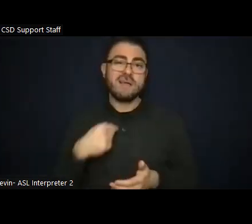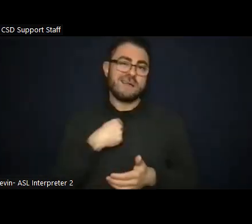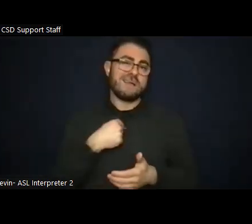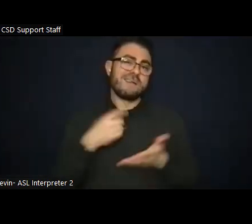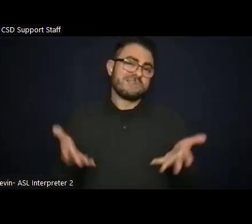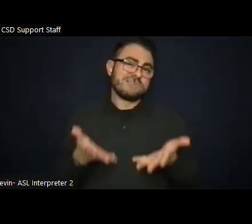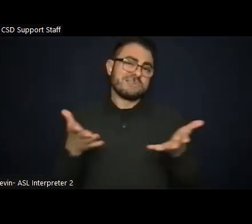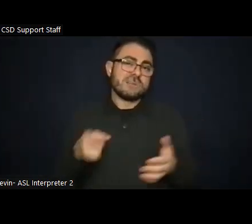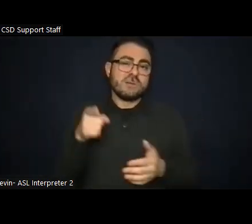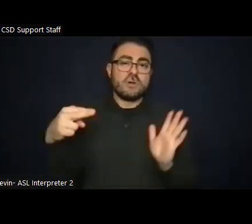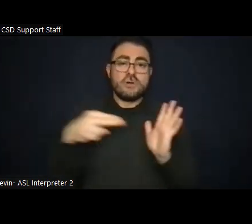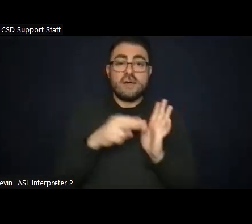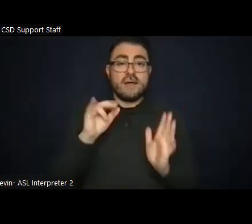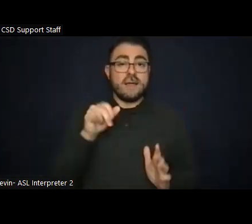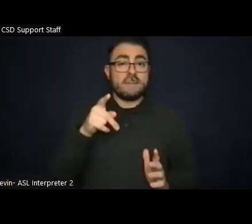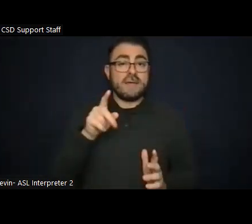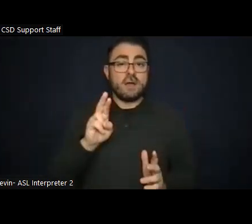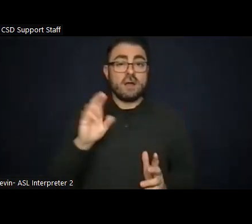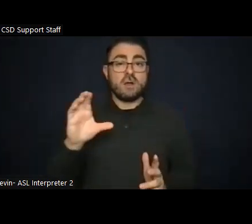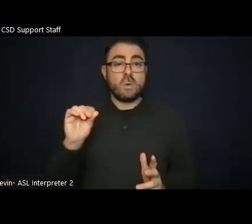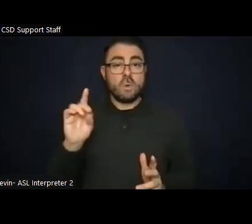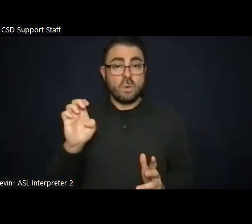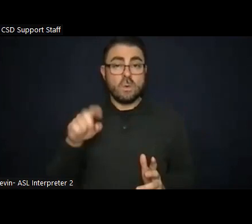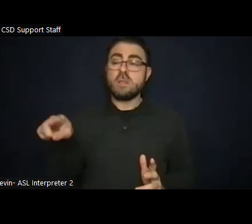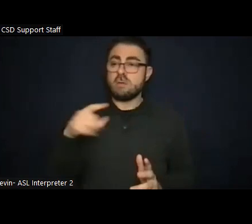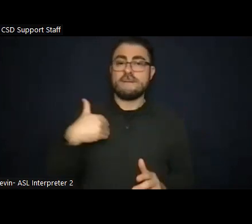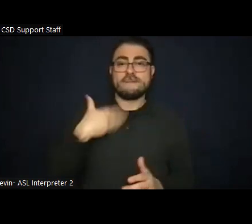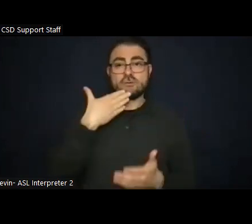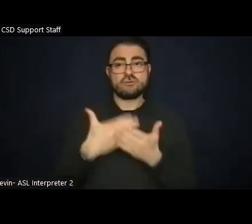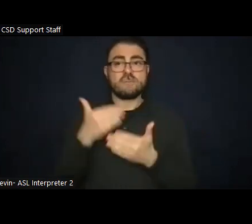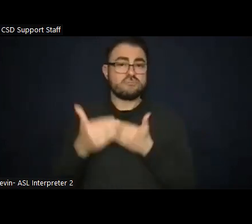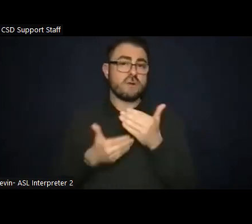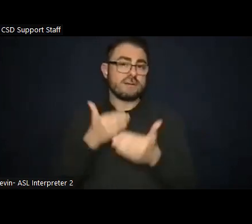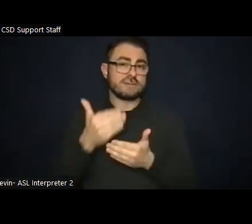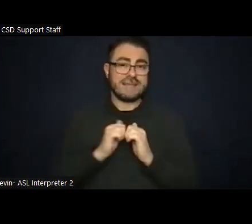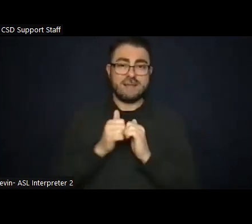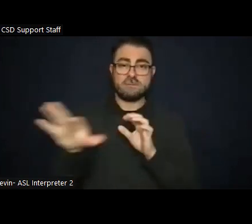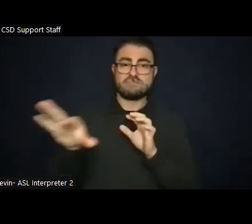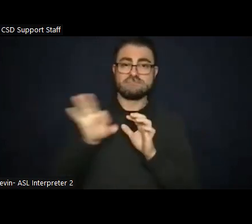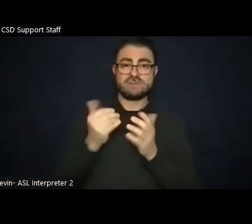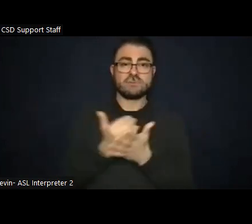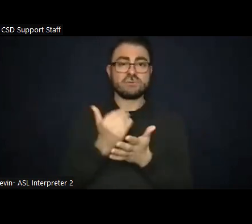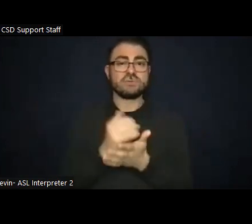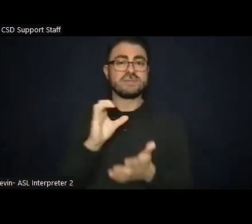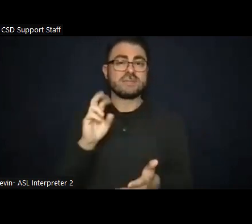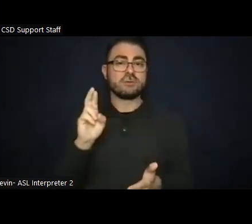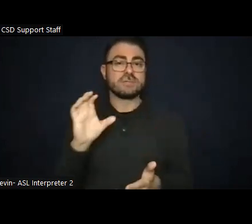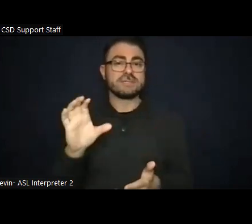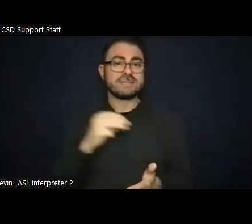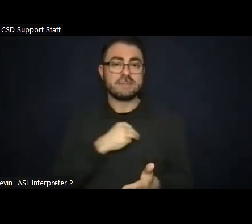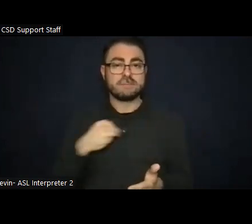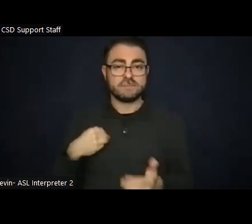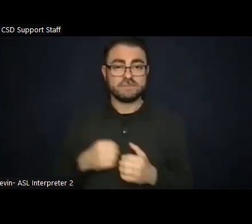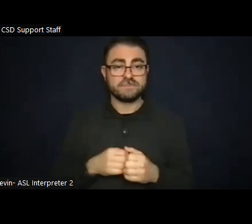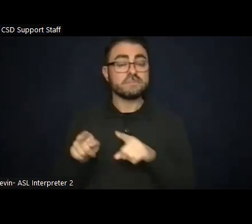the IPR code. They have a pretty good process that they use to select new CRC members. I think there needs